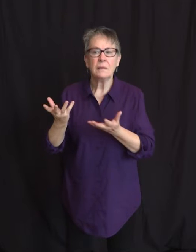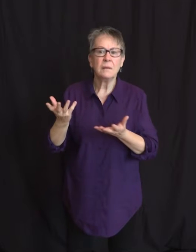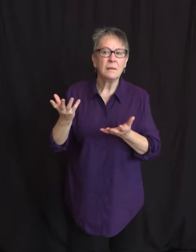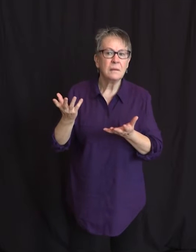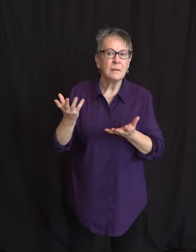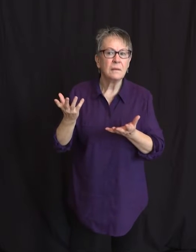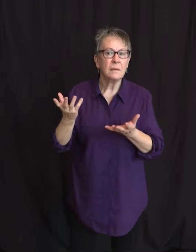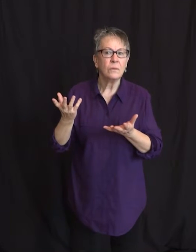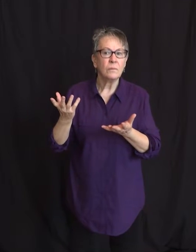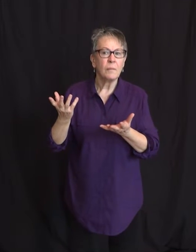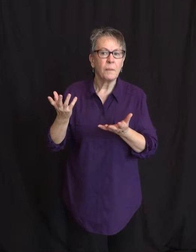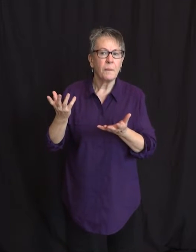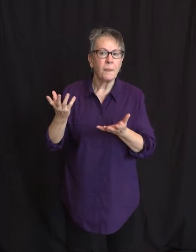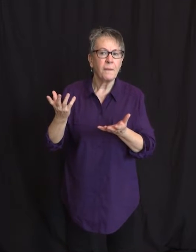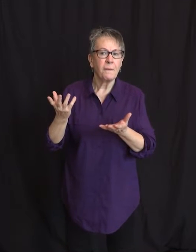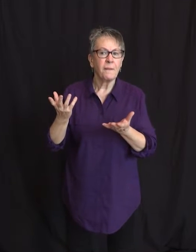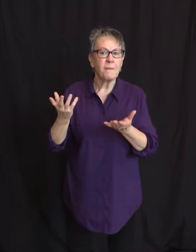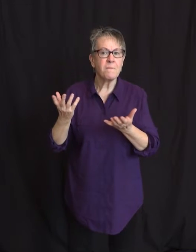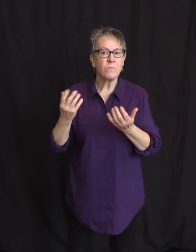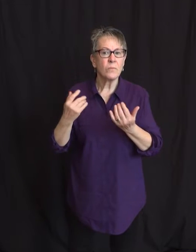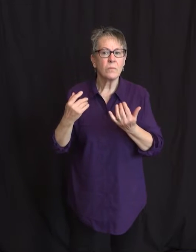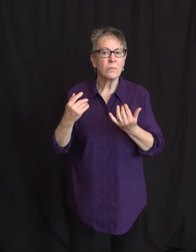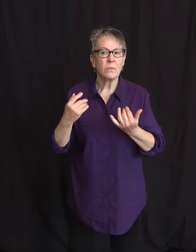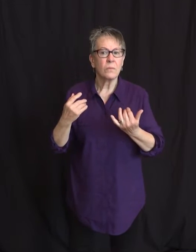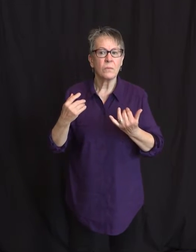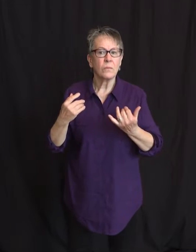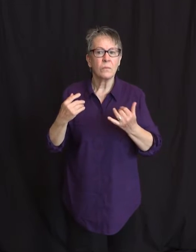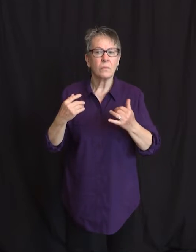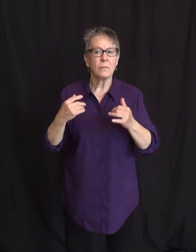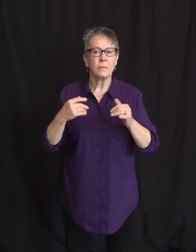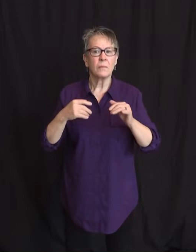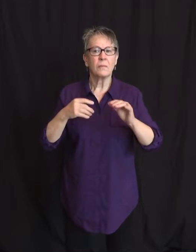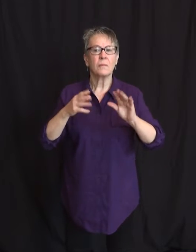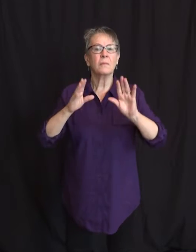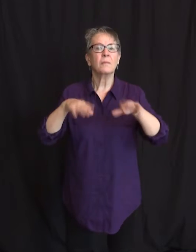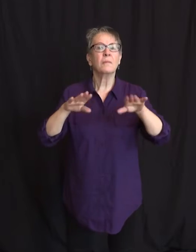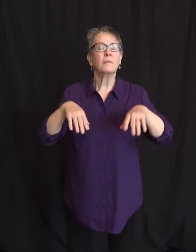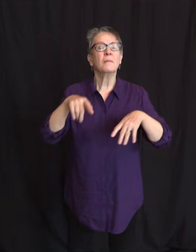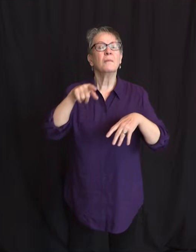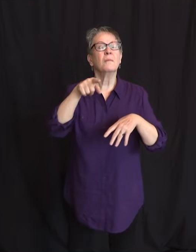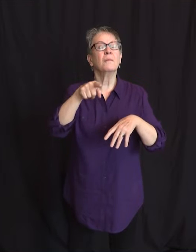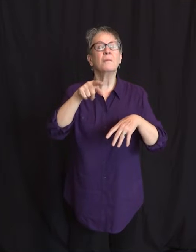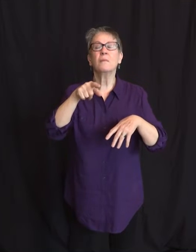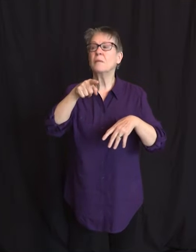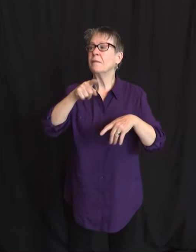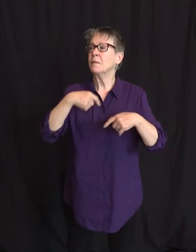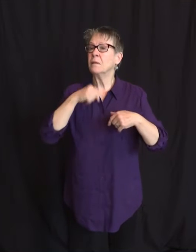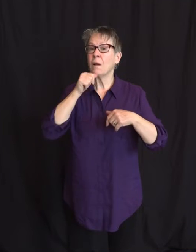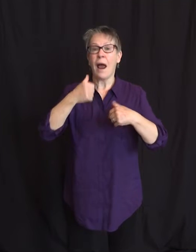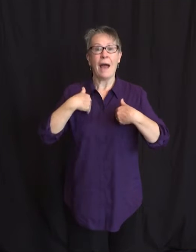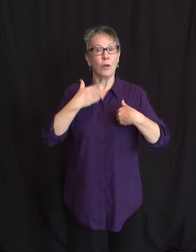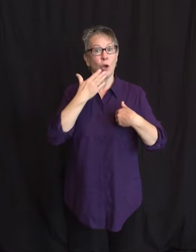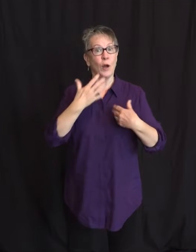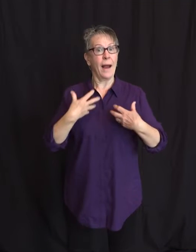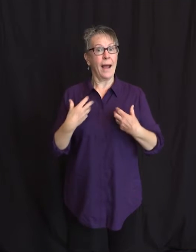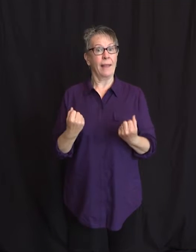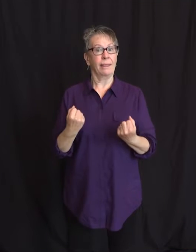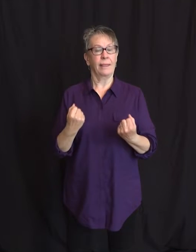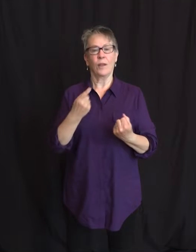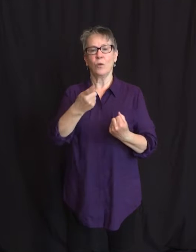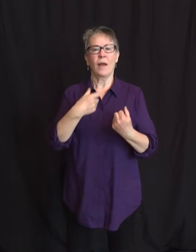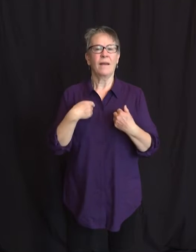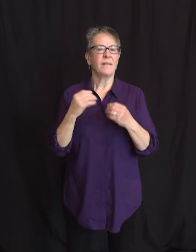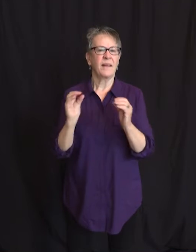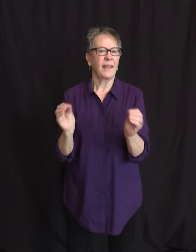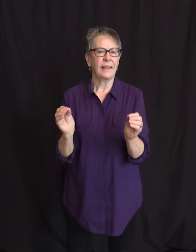health, you don't have anything. I think the road back is very measured. I think it